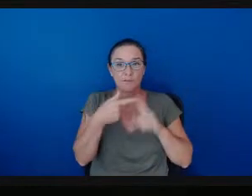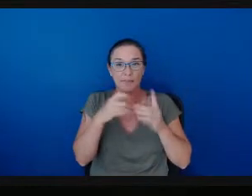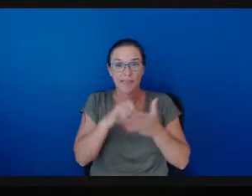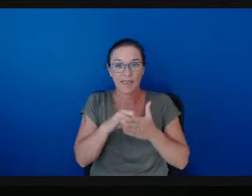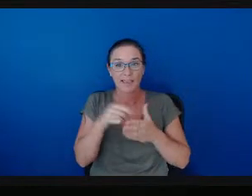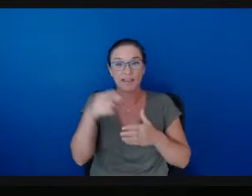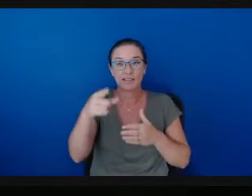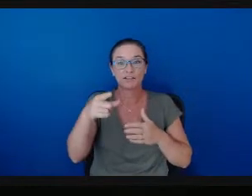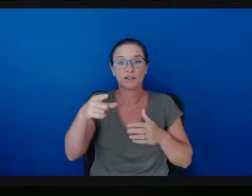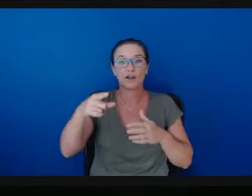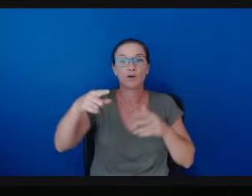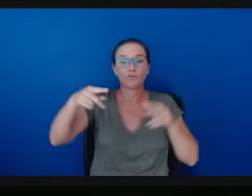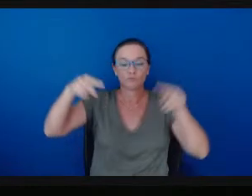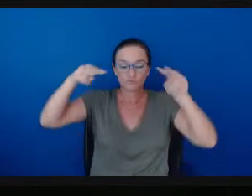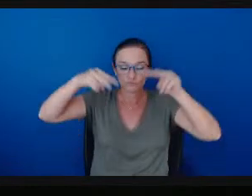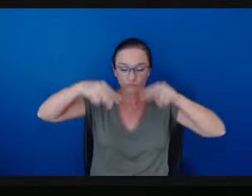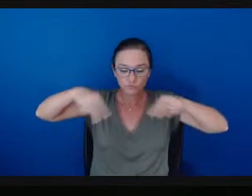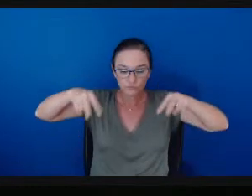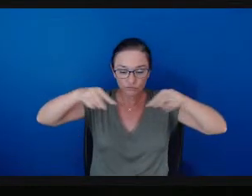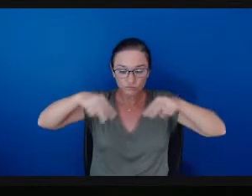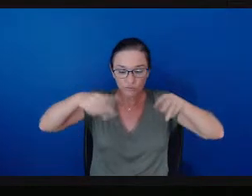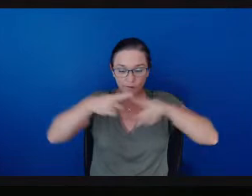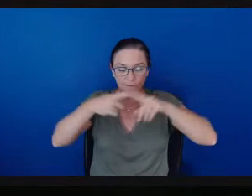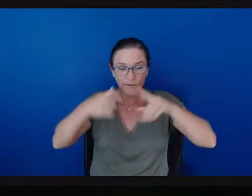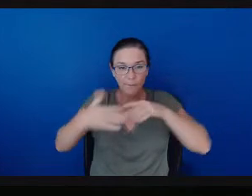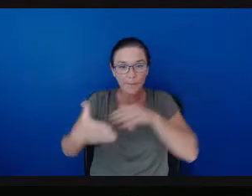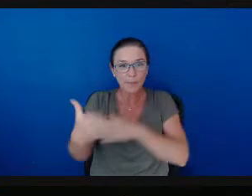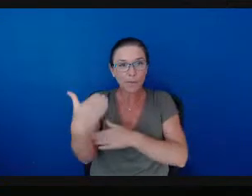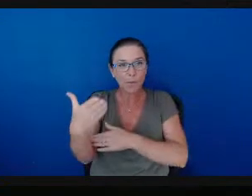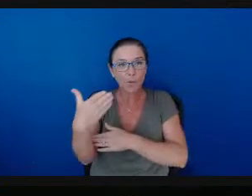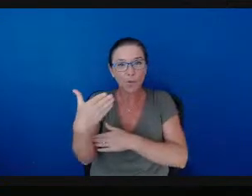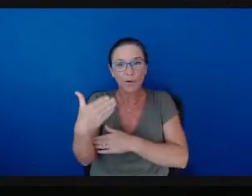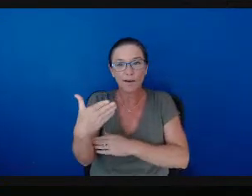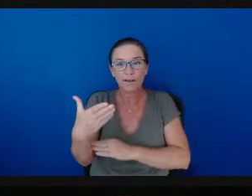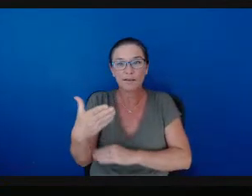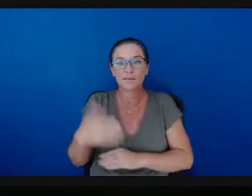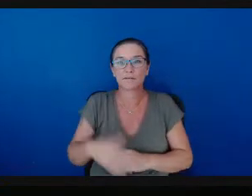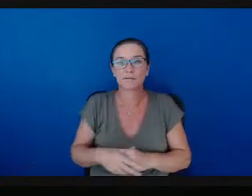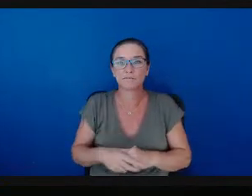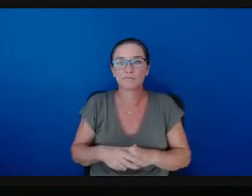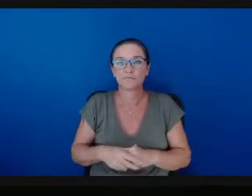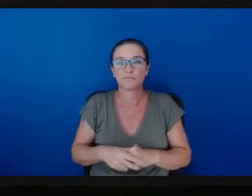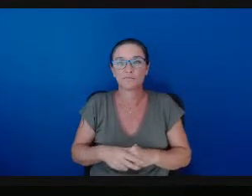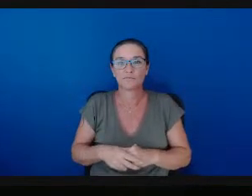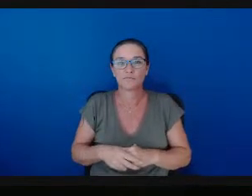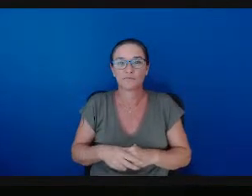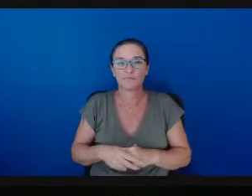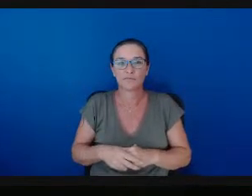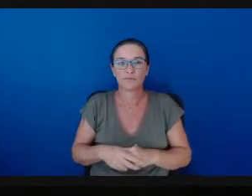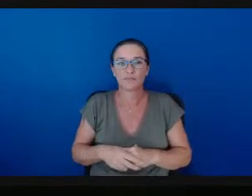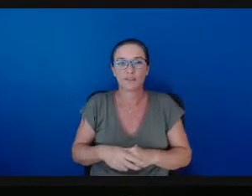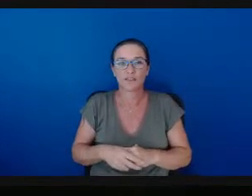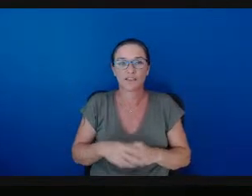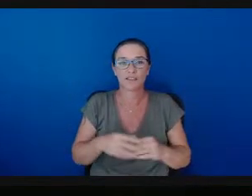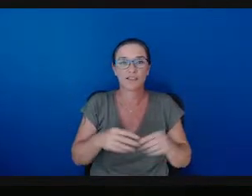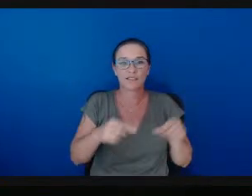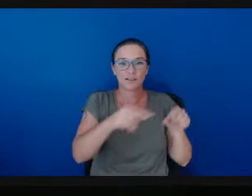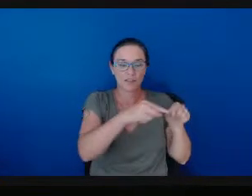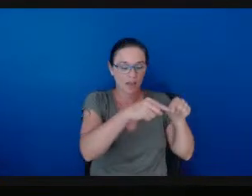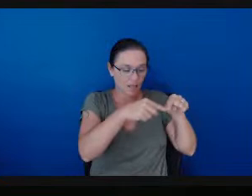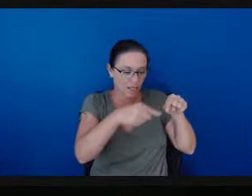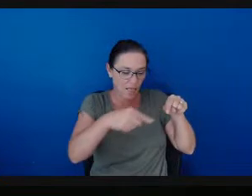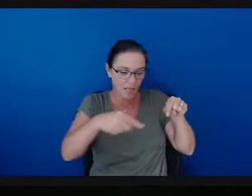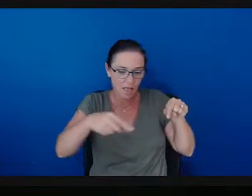This overflight video from early this morning is showing there is that fissure line kind